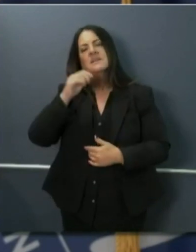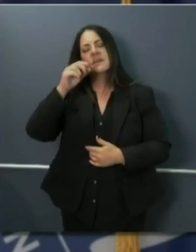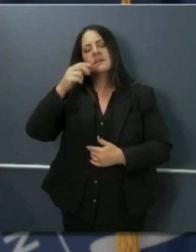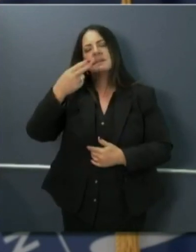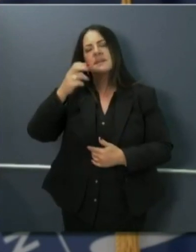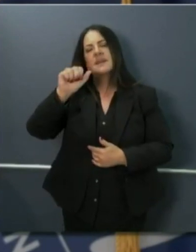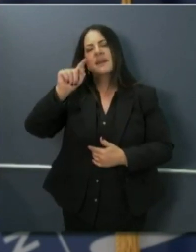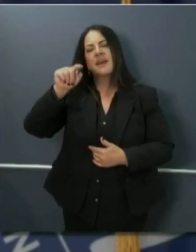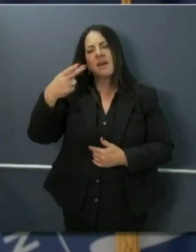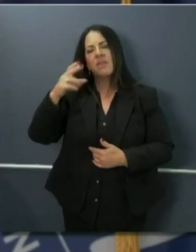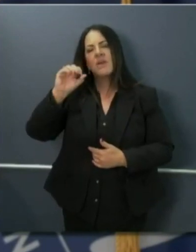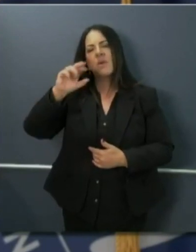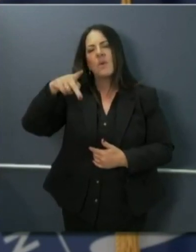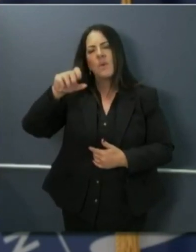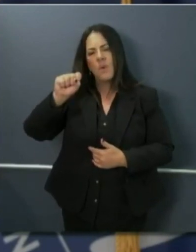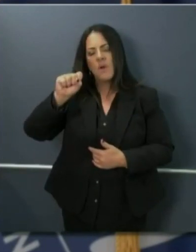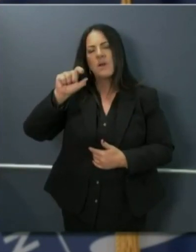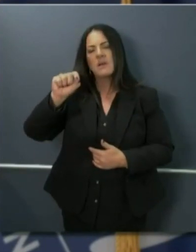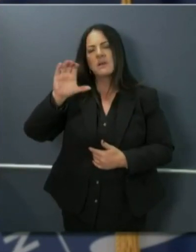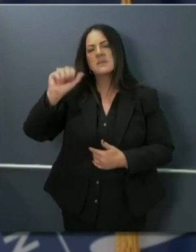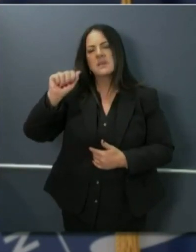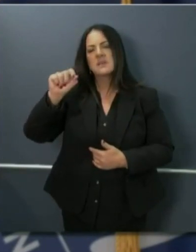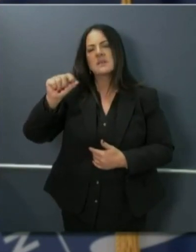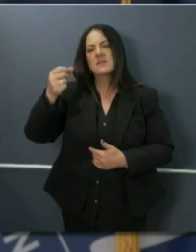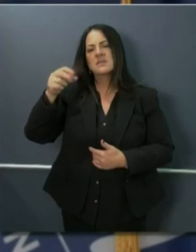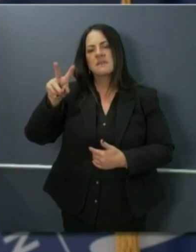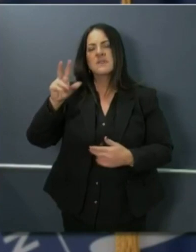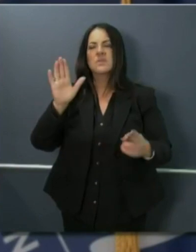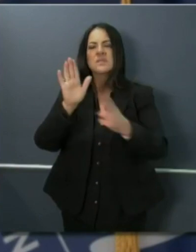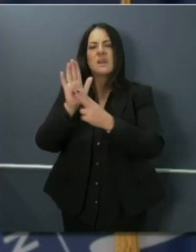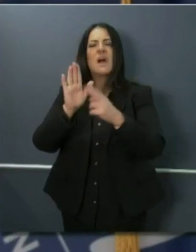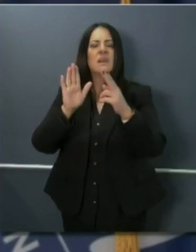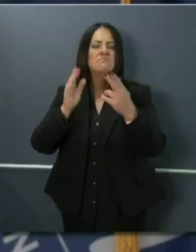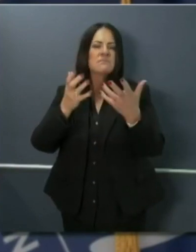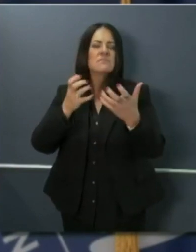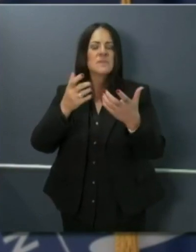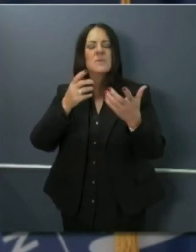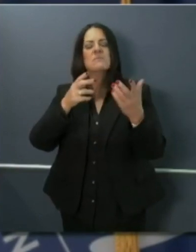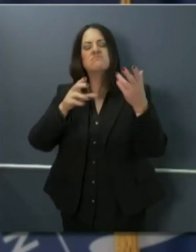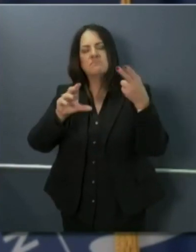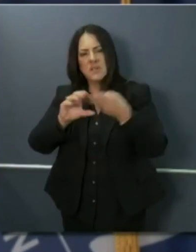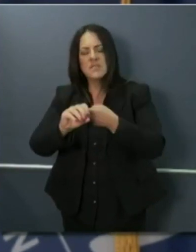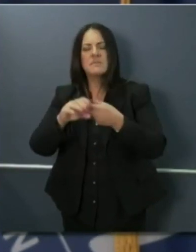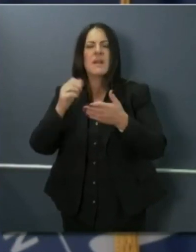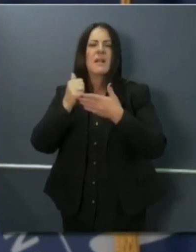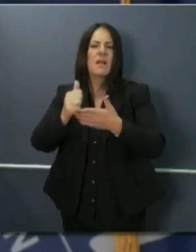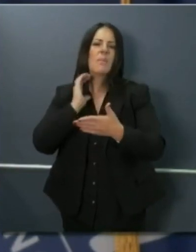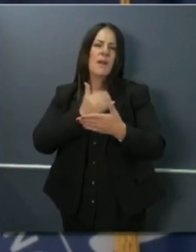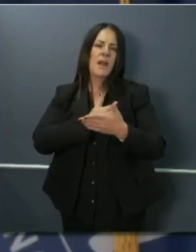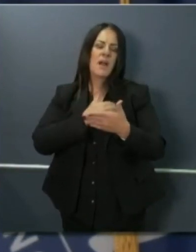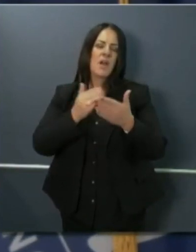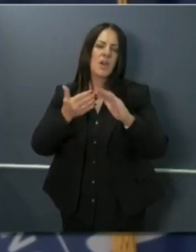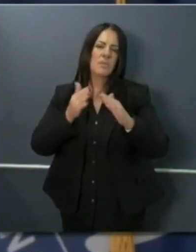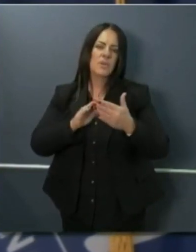healthcore.ca.gov to sign up to be here for our patients and our communities. Thank you.